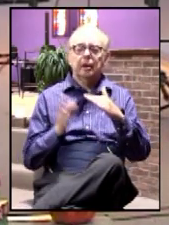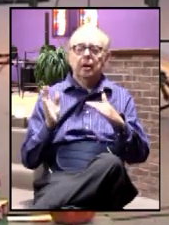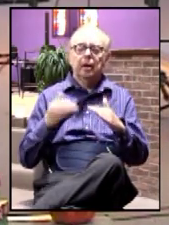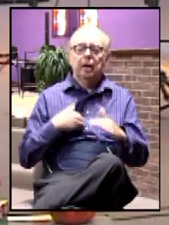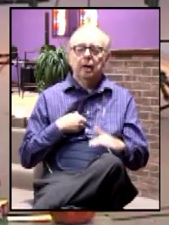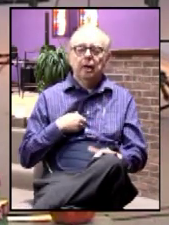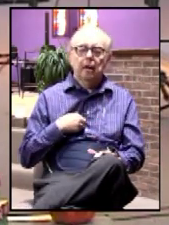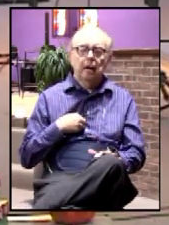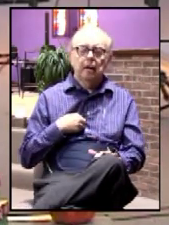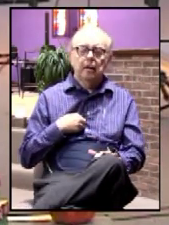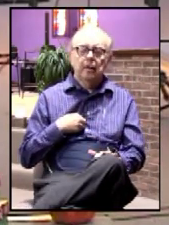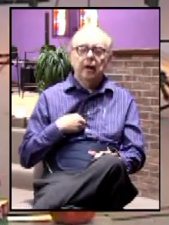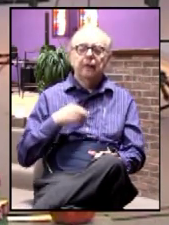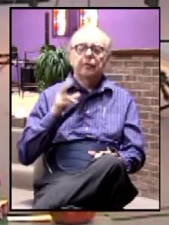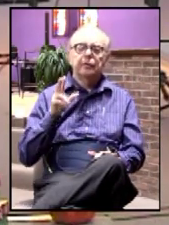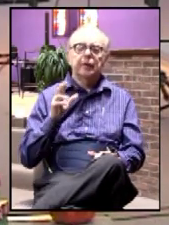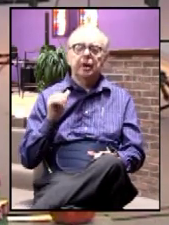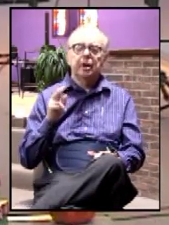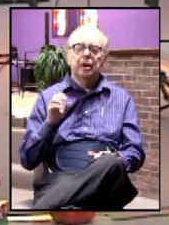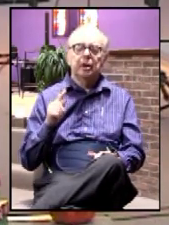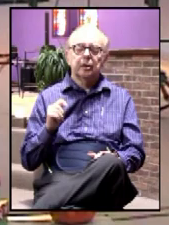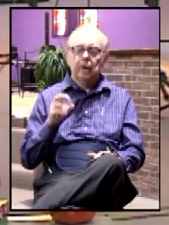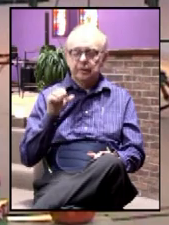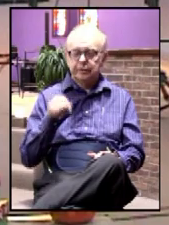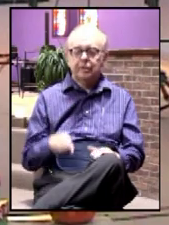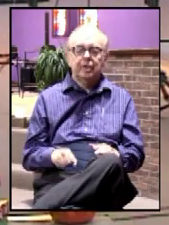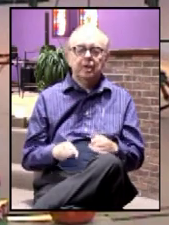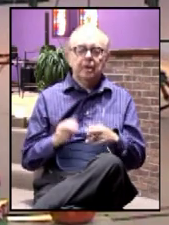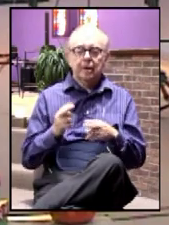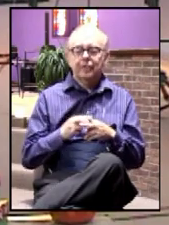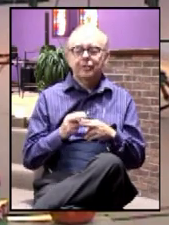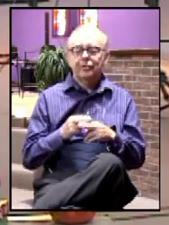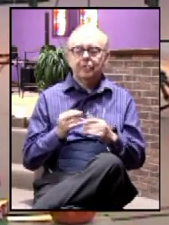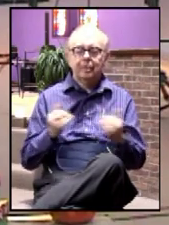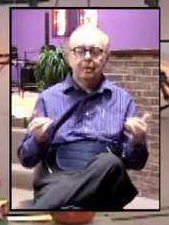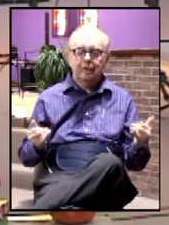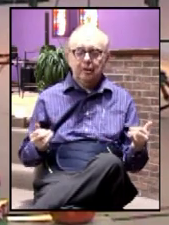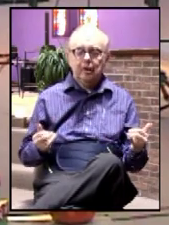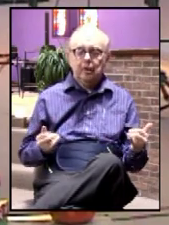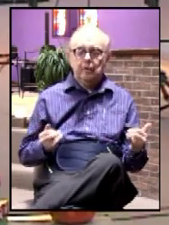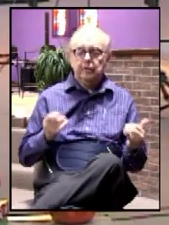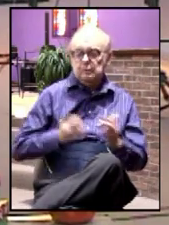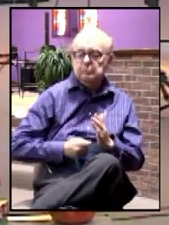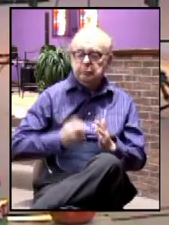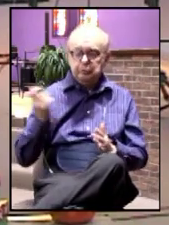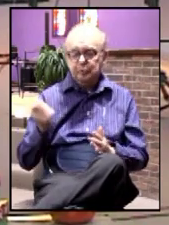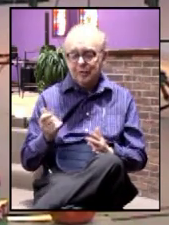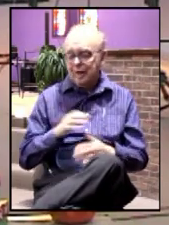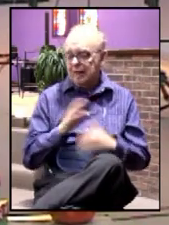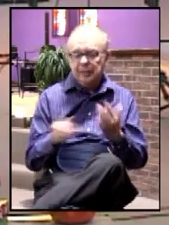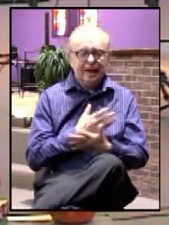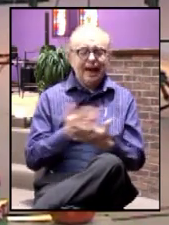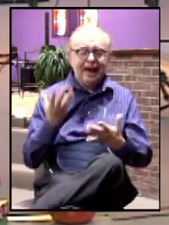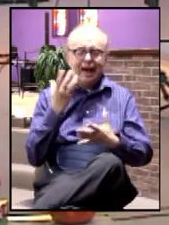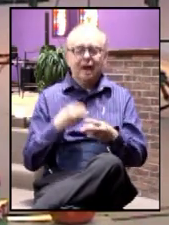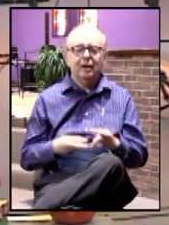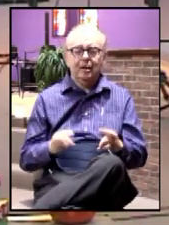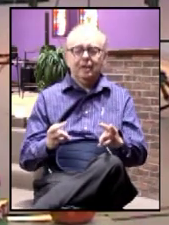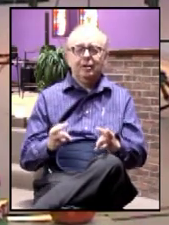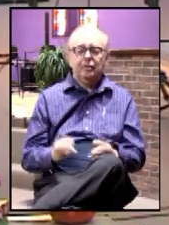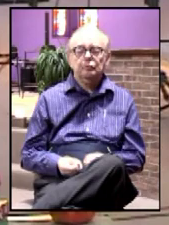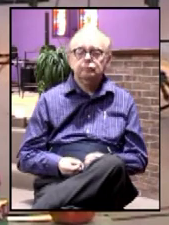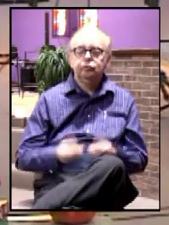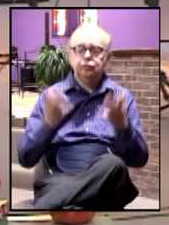they got three carts. And I would like to really zap all of their produce and everything else and